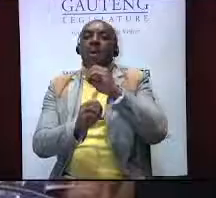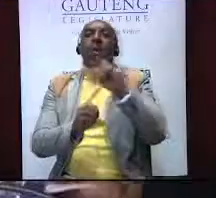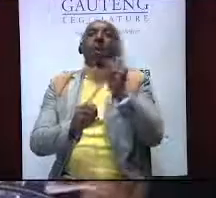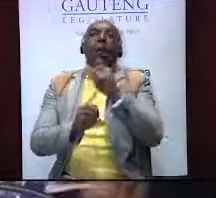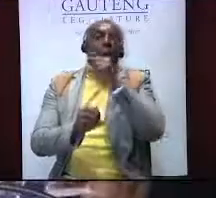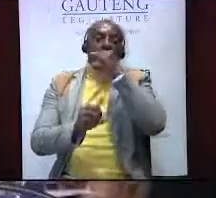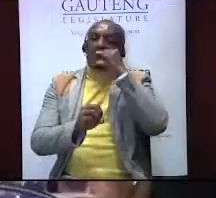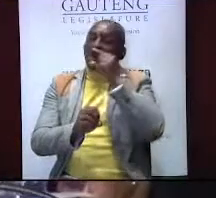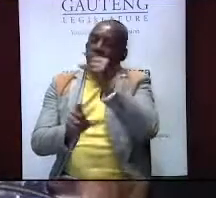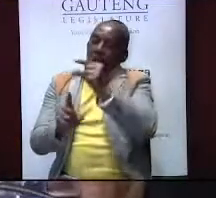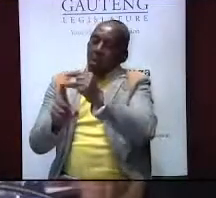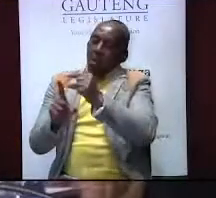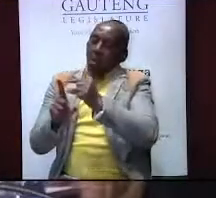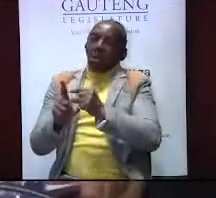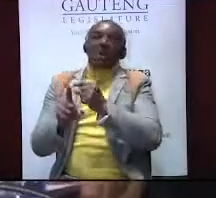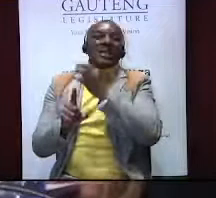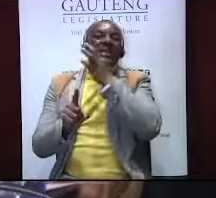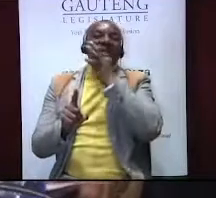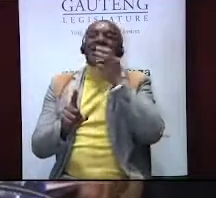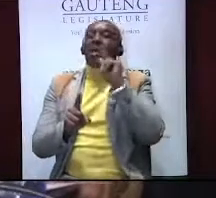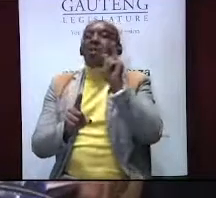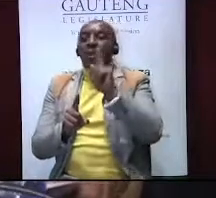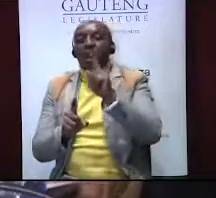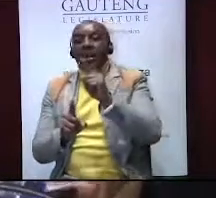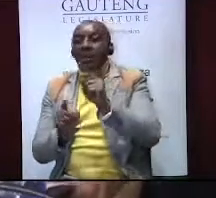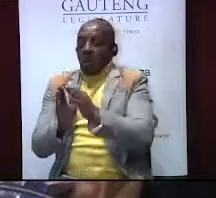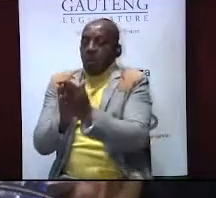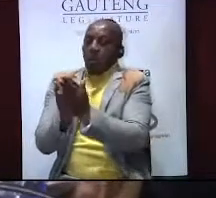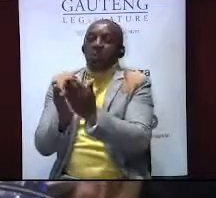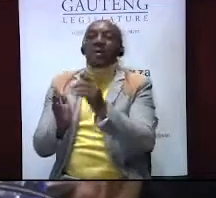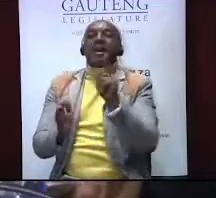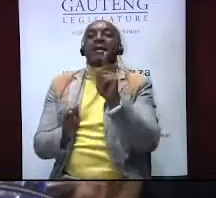Isaiah, in the book of Isaiah, that says that